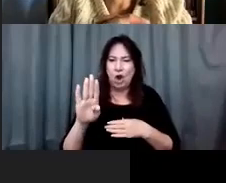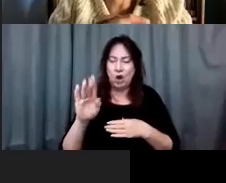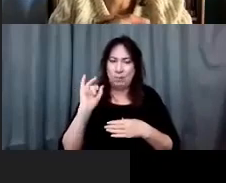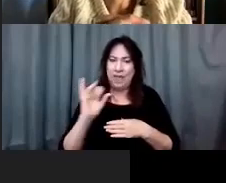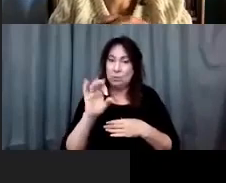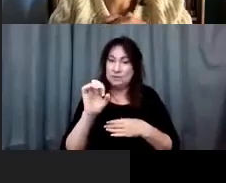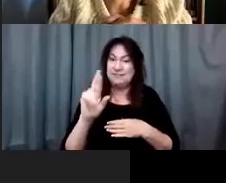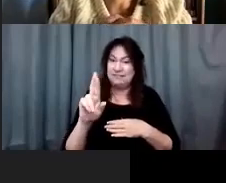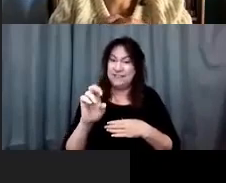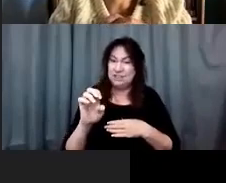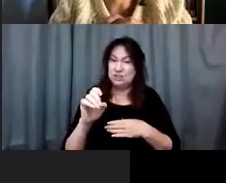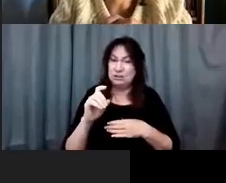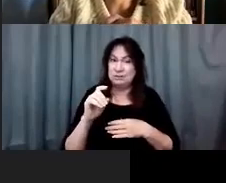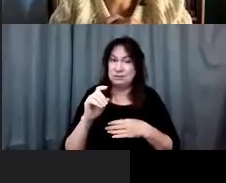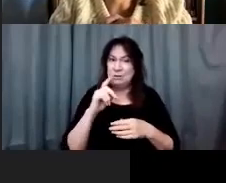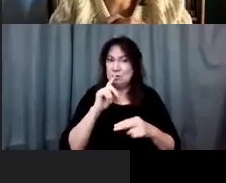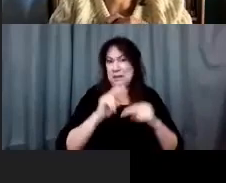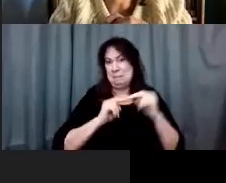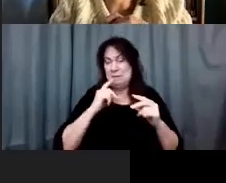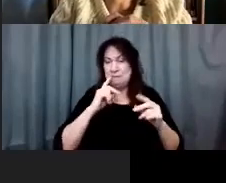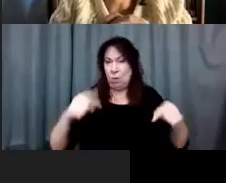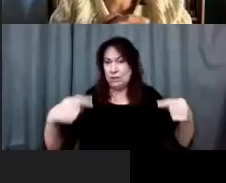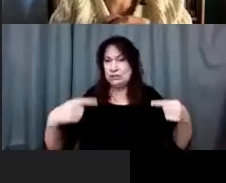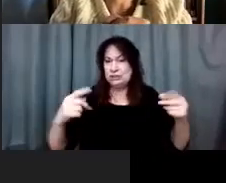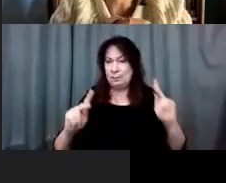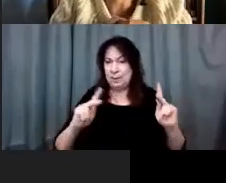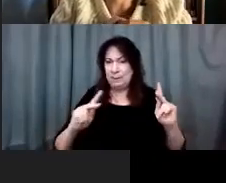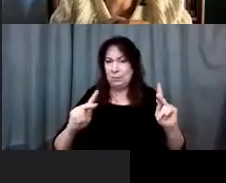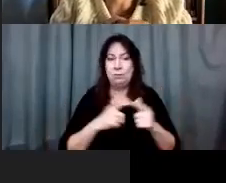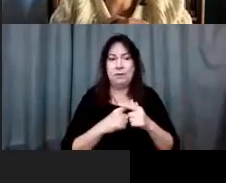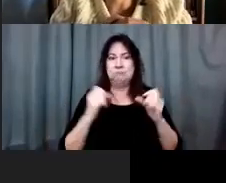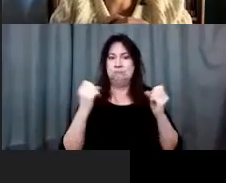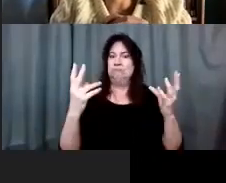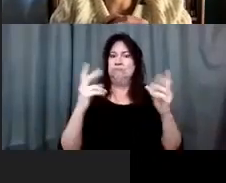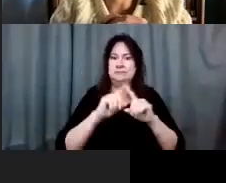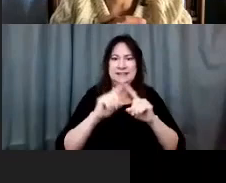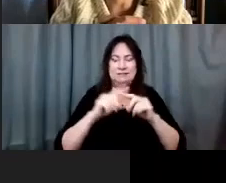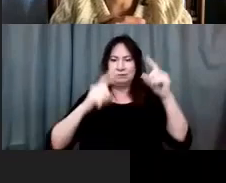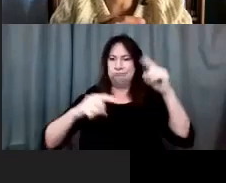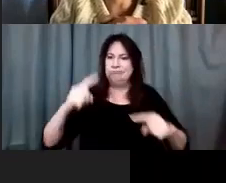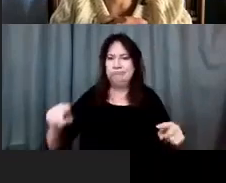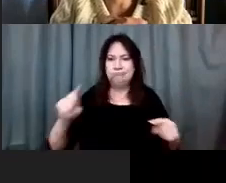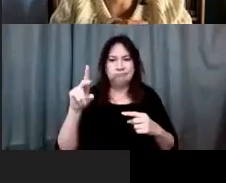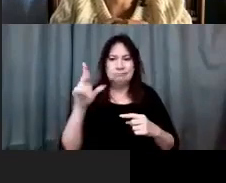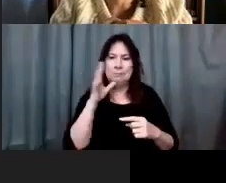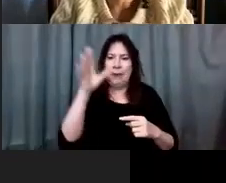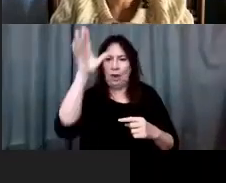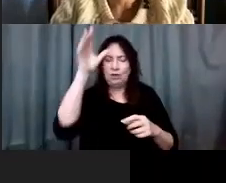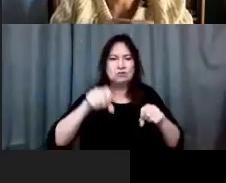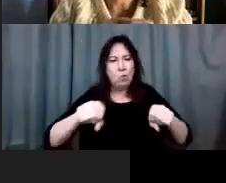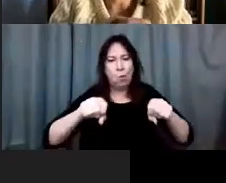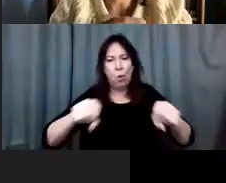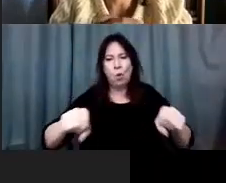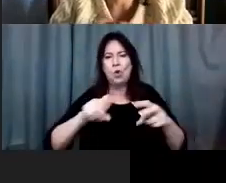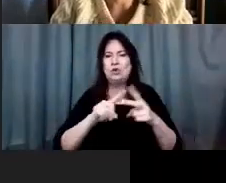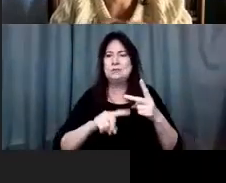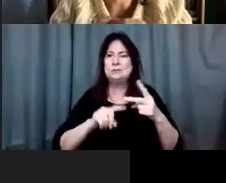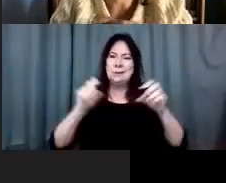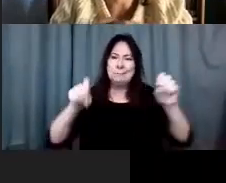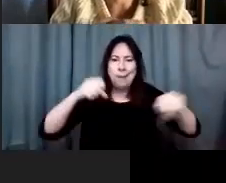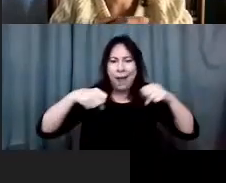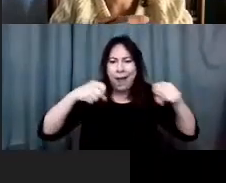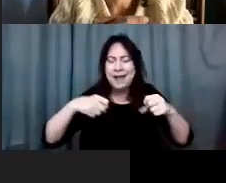built in for wheelchair riders and that, you know, all sorts of people use every day, parents with strollers and bicycle riders